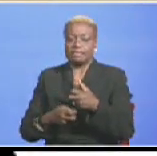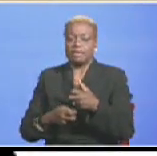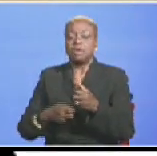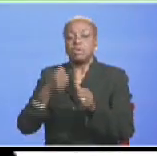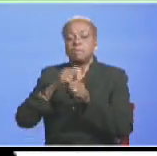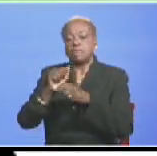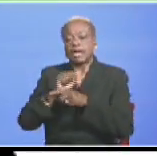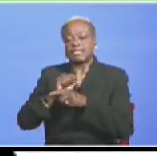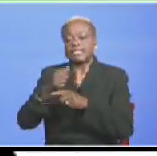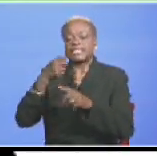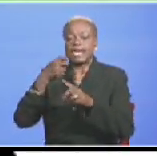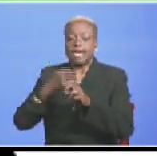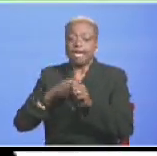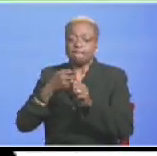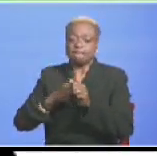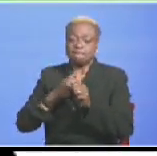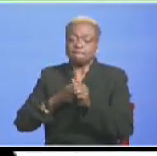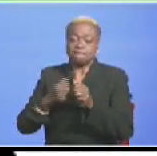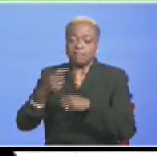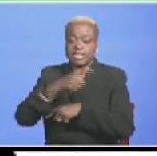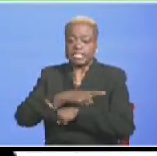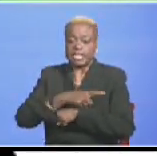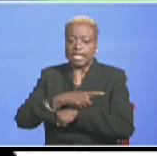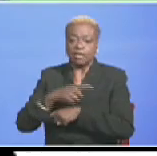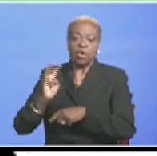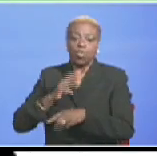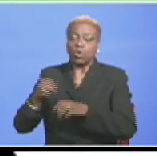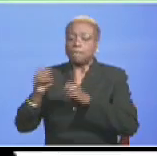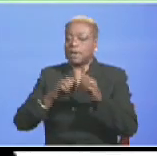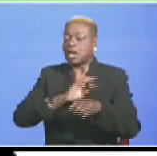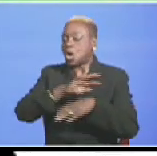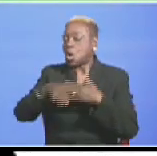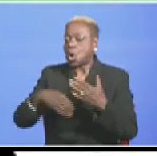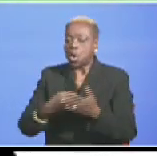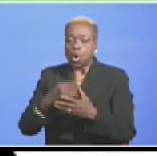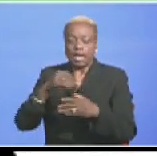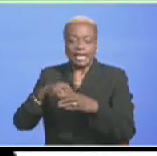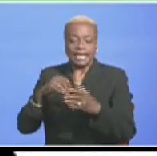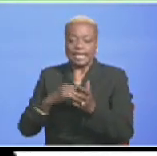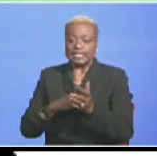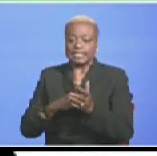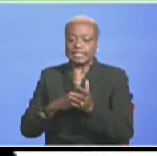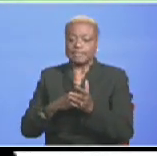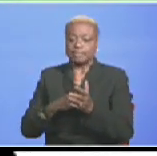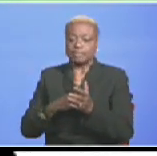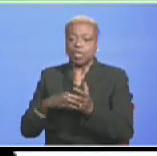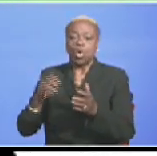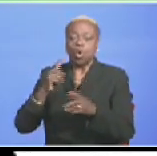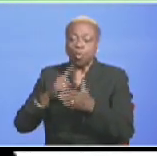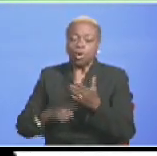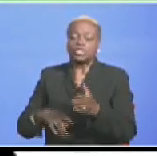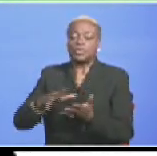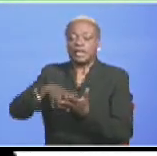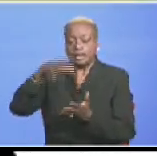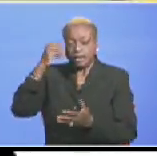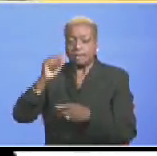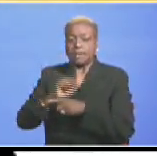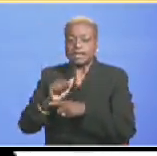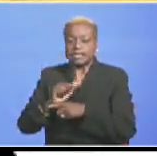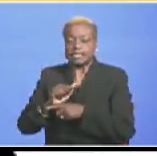Practice every day, except for Saturday and Sunday. We put our heart in it. We play our best ability. And as we learn and practice, we come on doing the